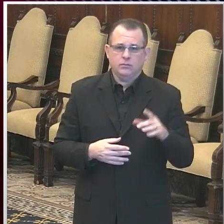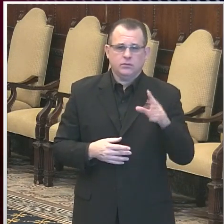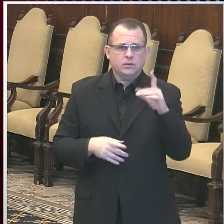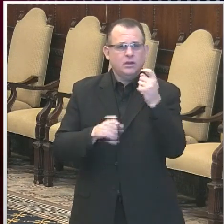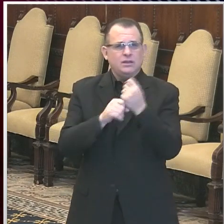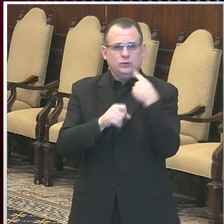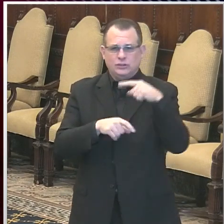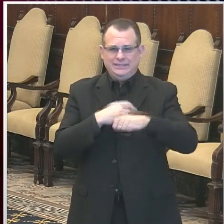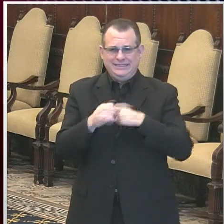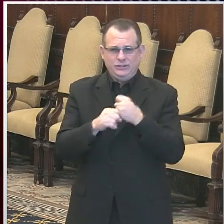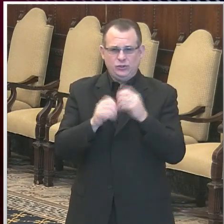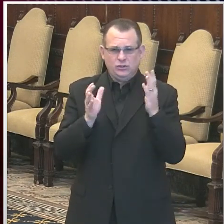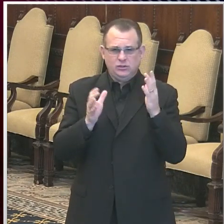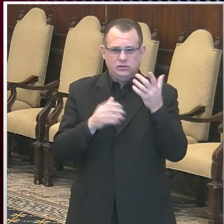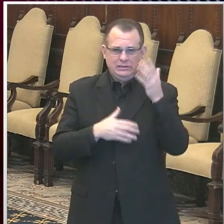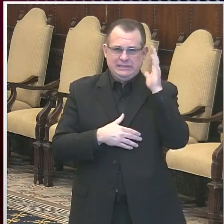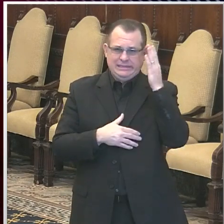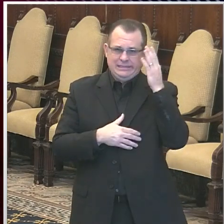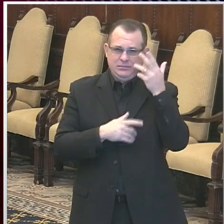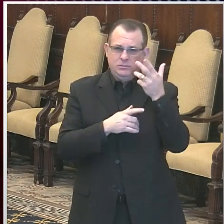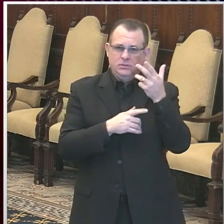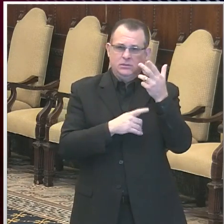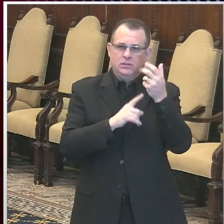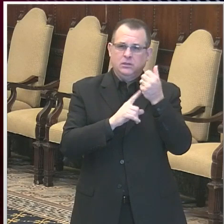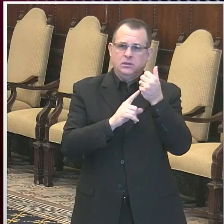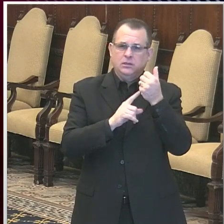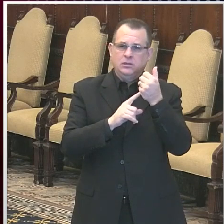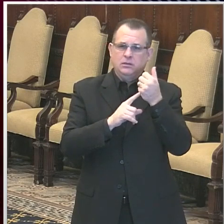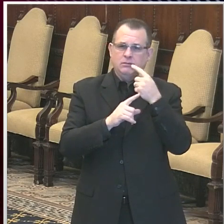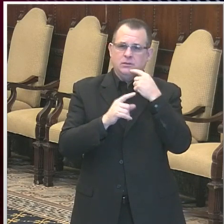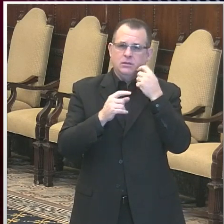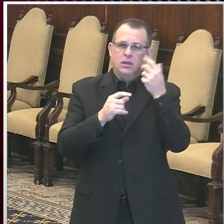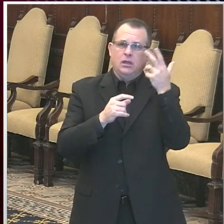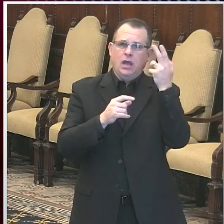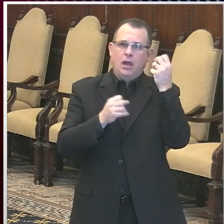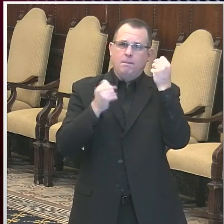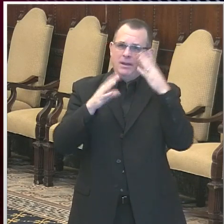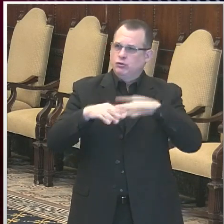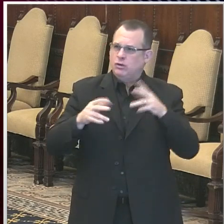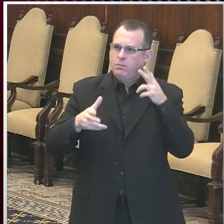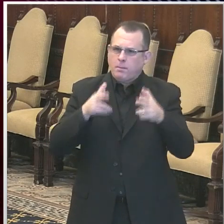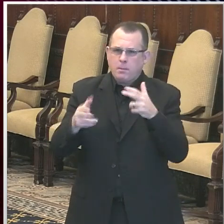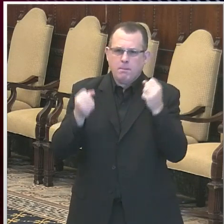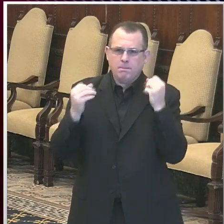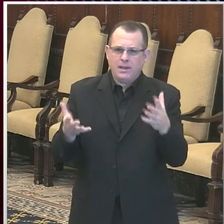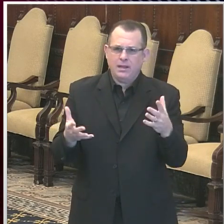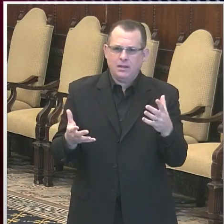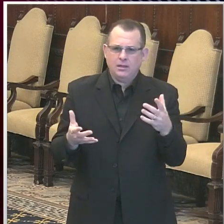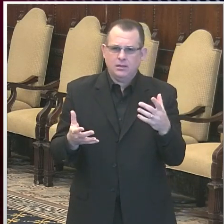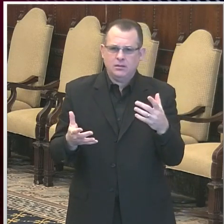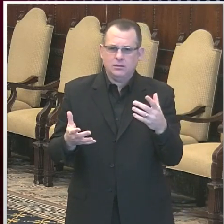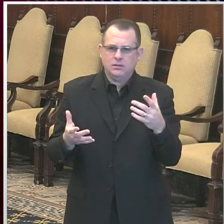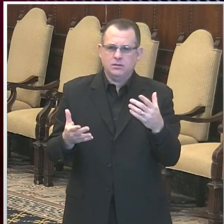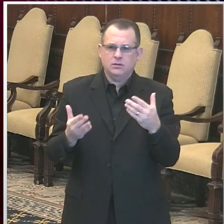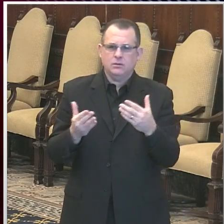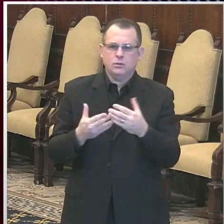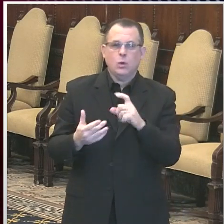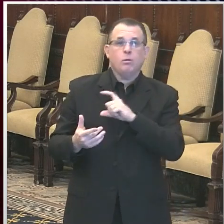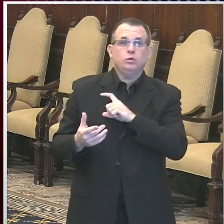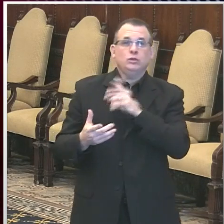of shootings involving children. Your new police commissioner will be on the job now 3 months, I think,